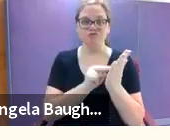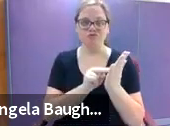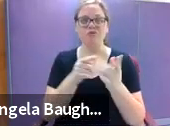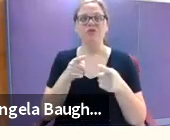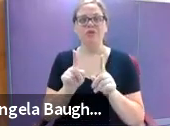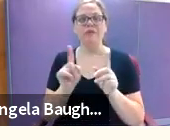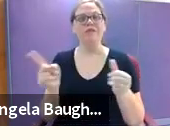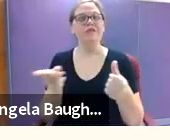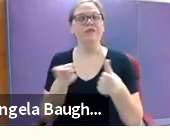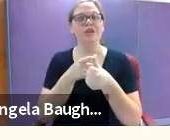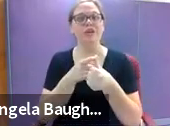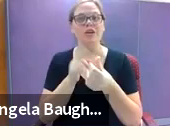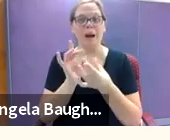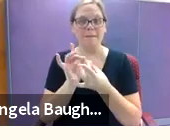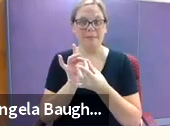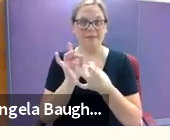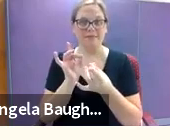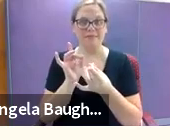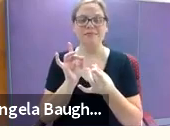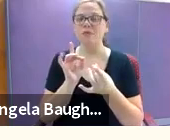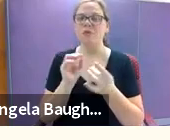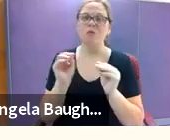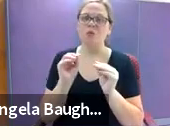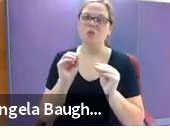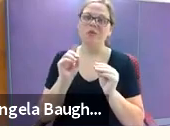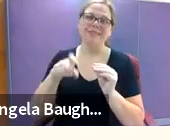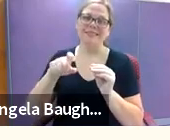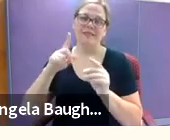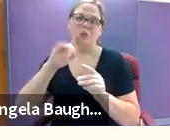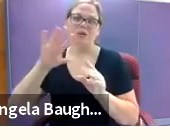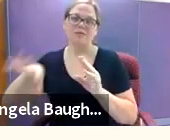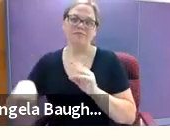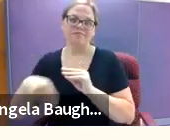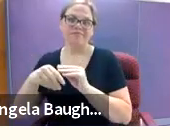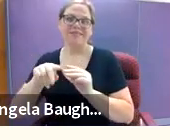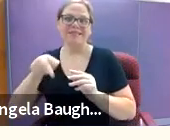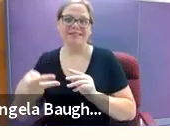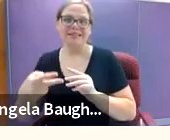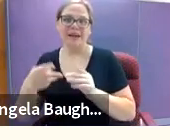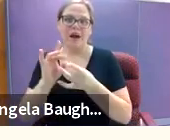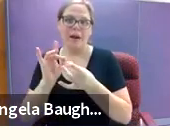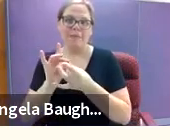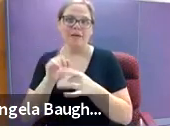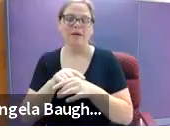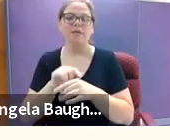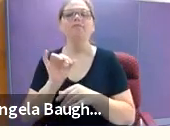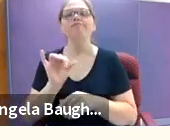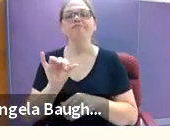comment period. So there wouldn't be any additional need for a second comment period. Great, thank you.